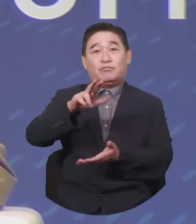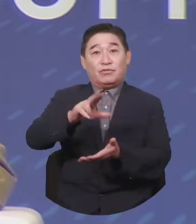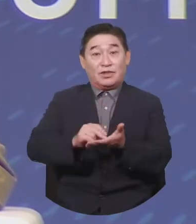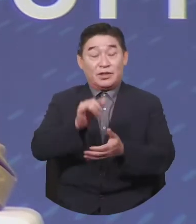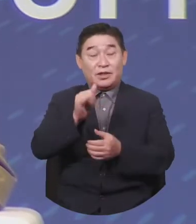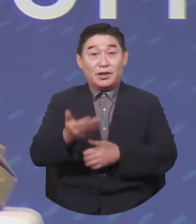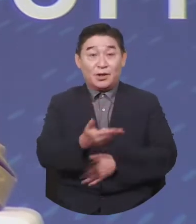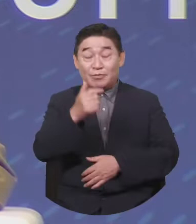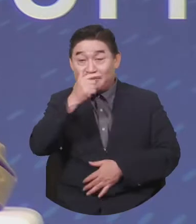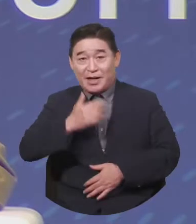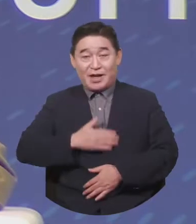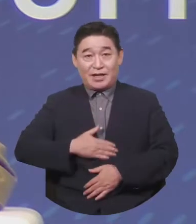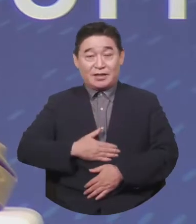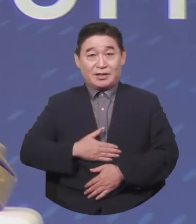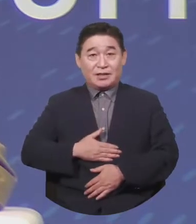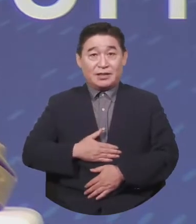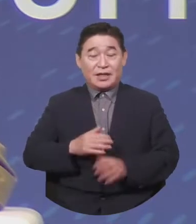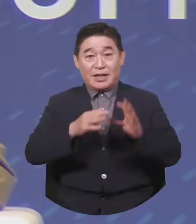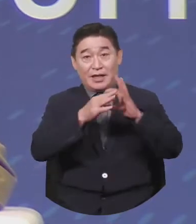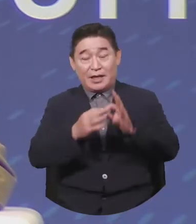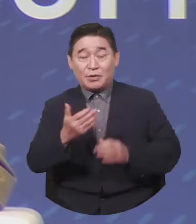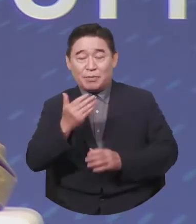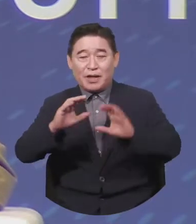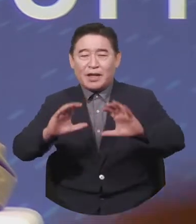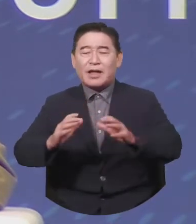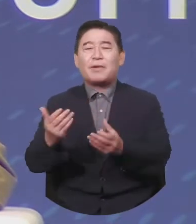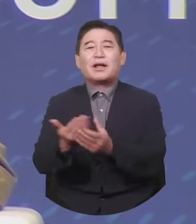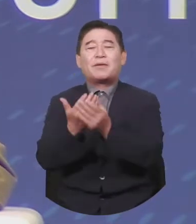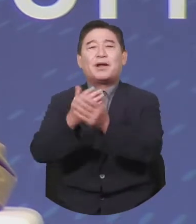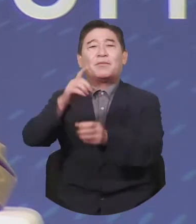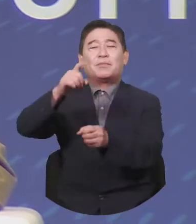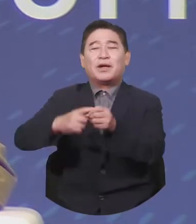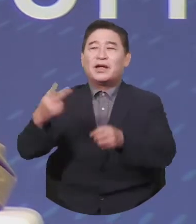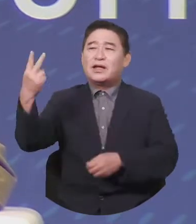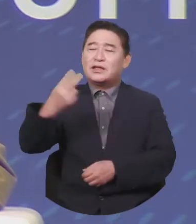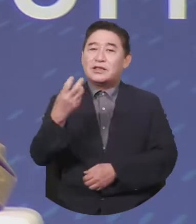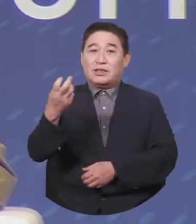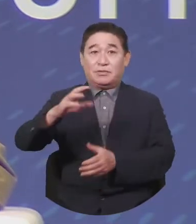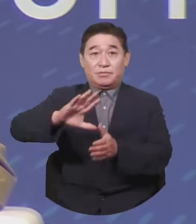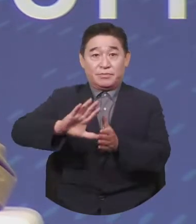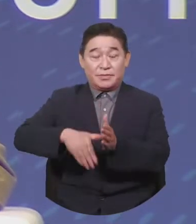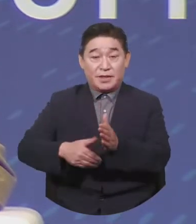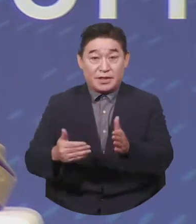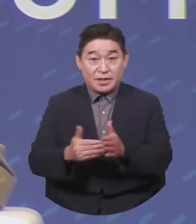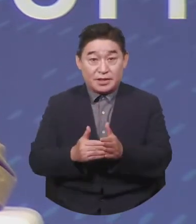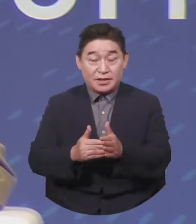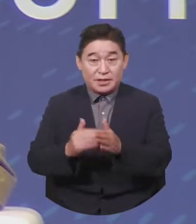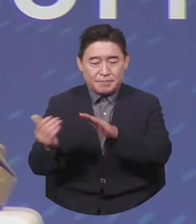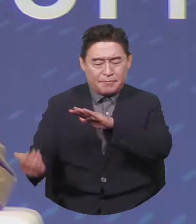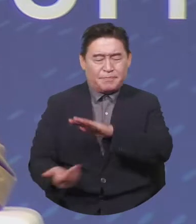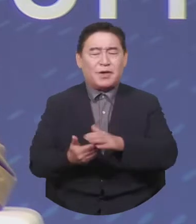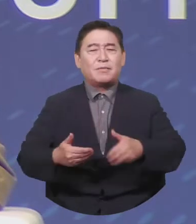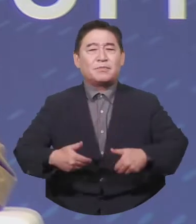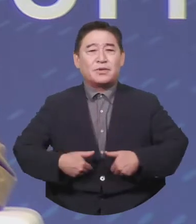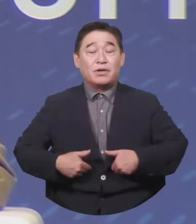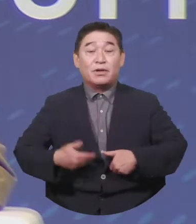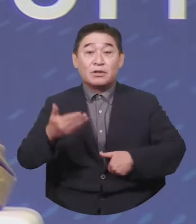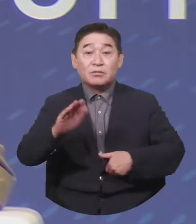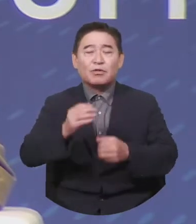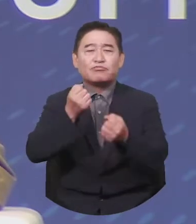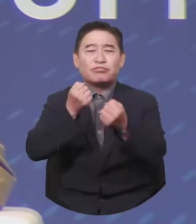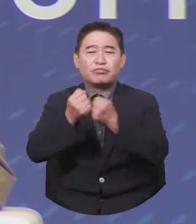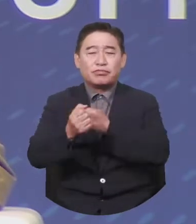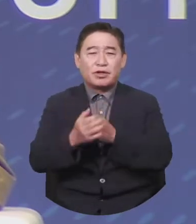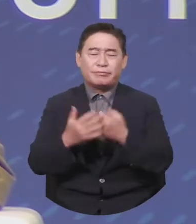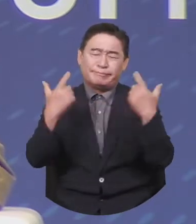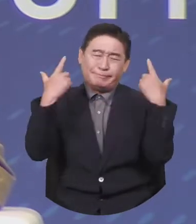the SDG Sustainable Development Goals by 2030, but we have very serious problem. That's the lack of